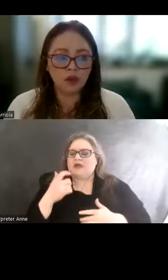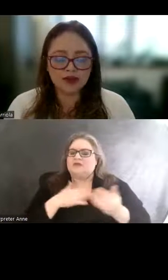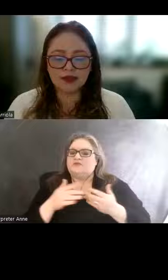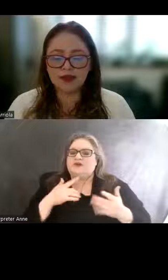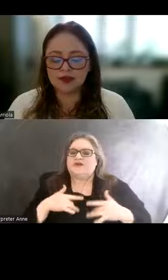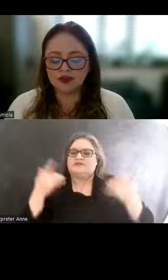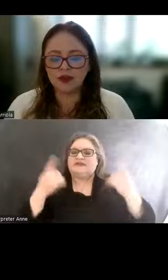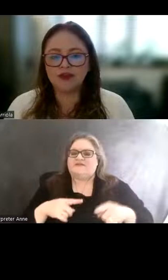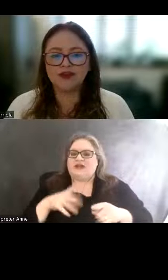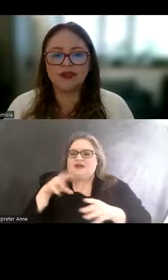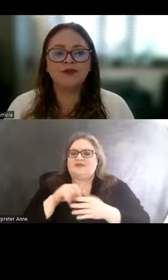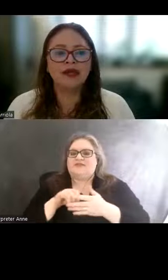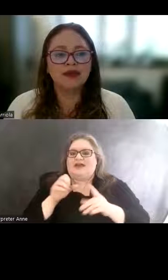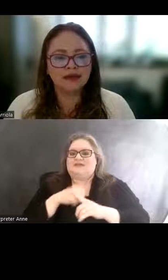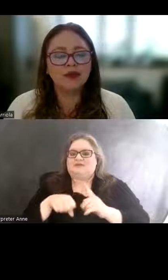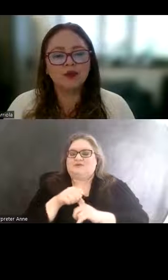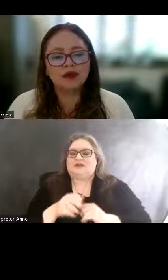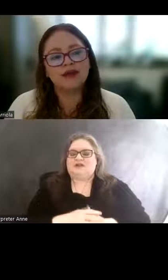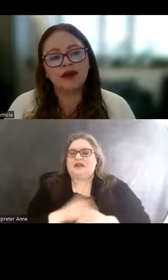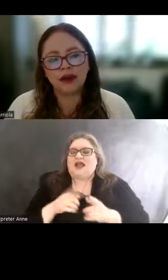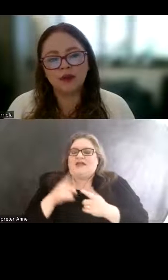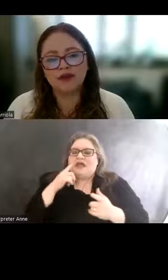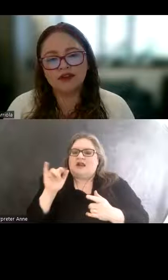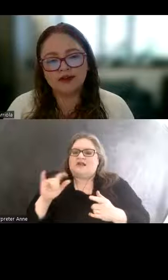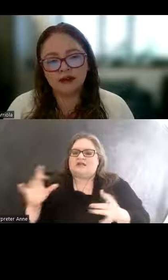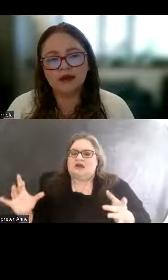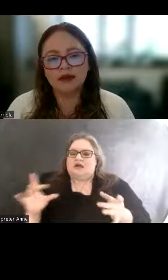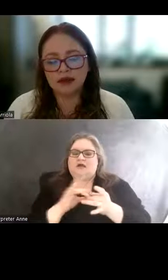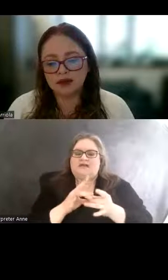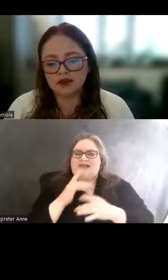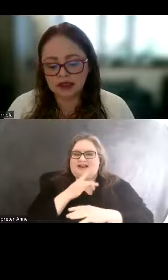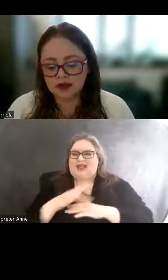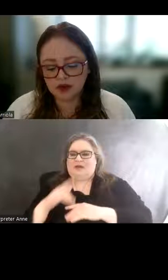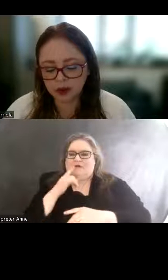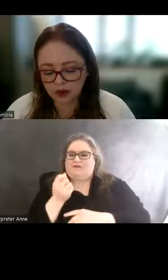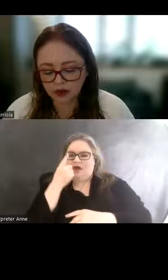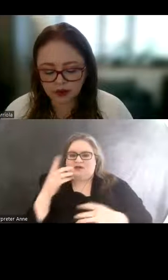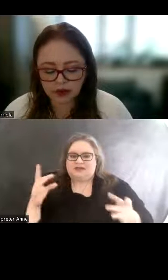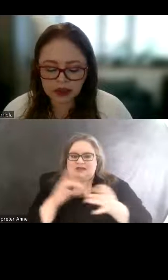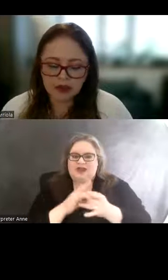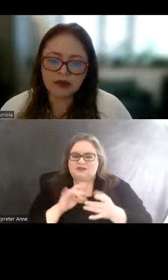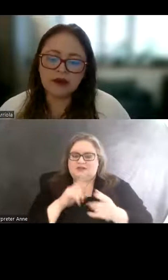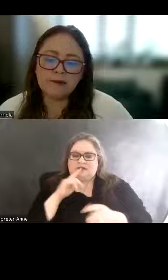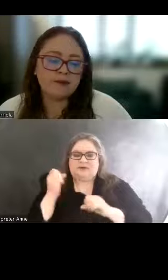event was in that situation. Then it's like bridging that gap of understanding and connection that is so